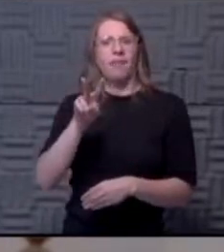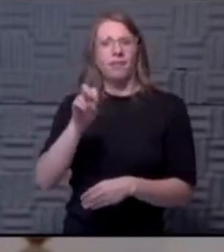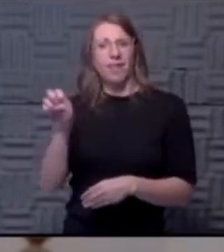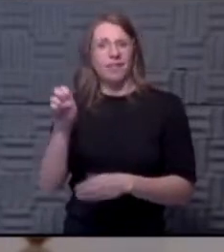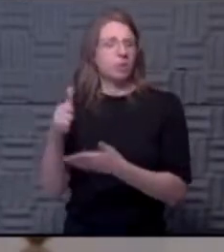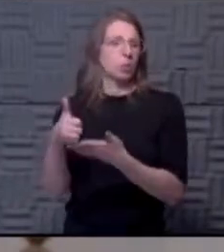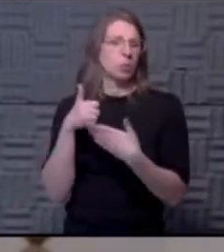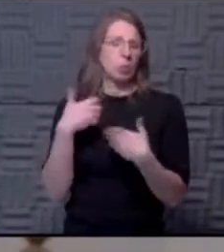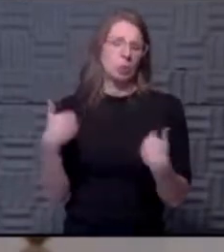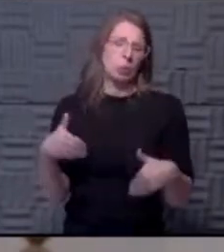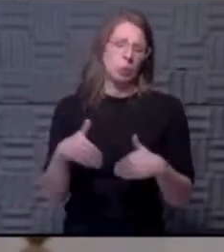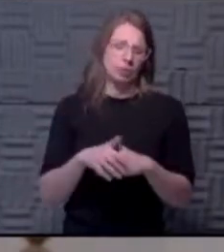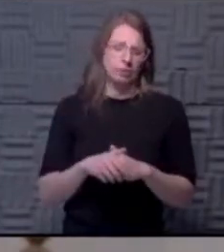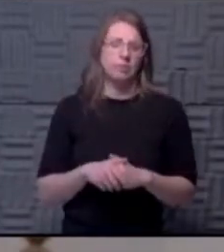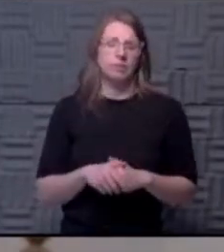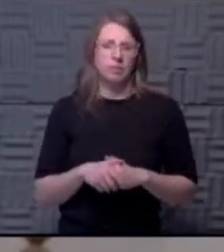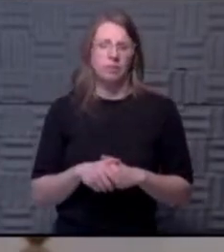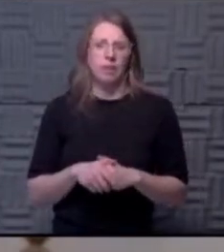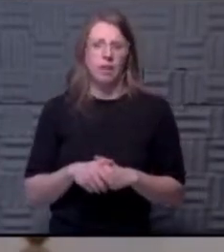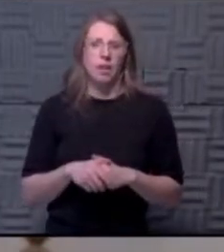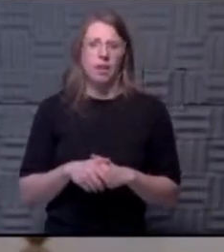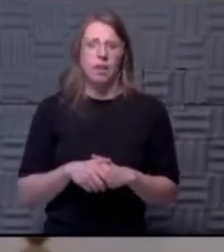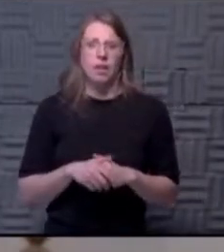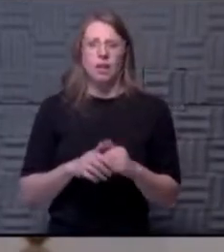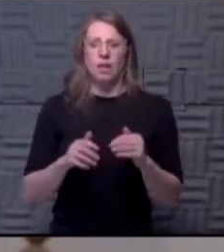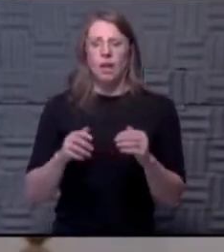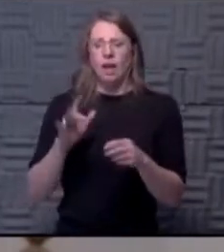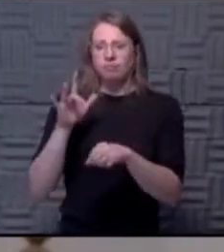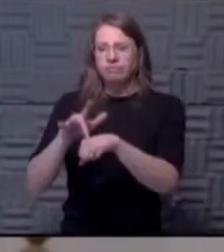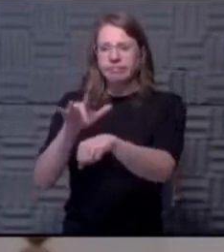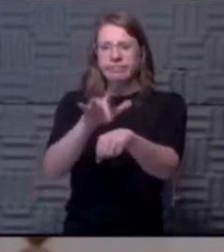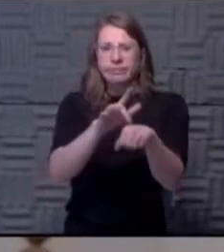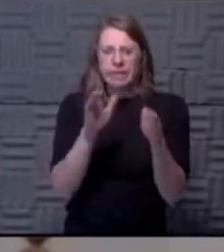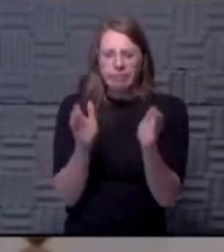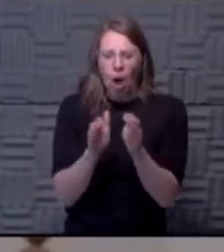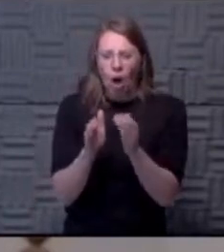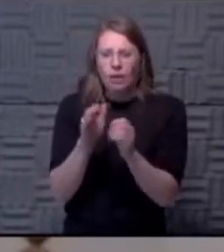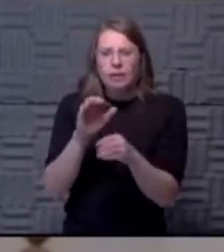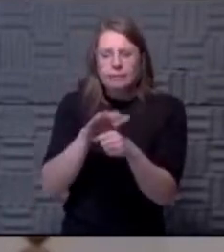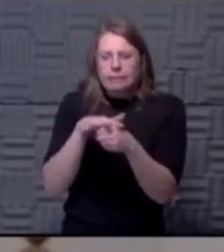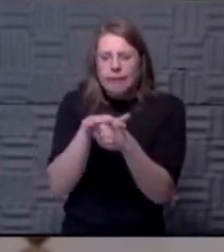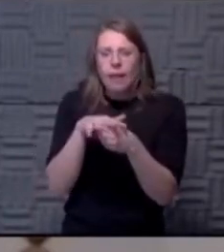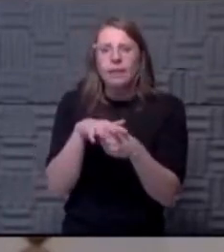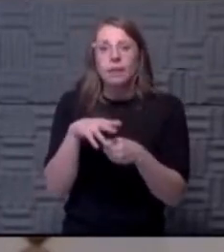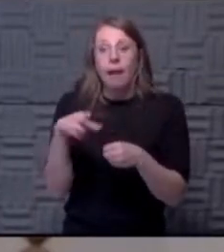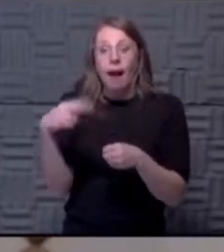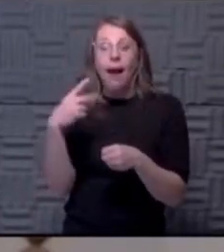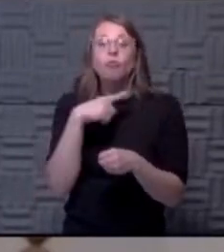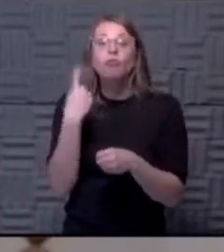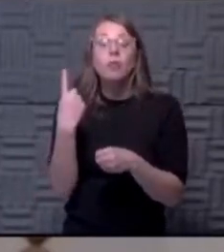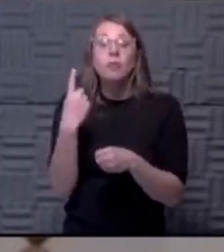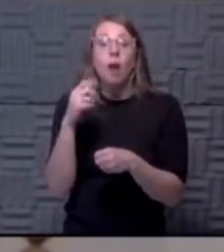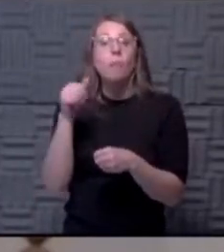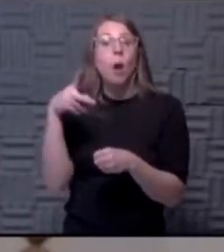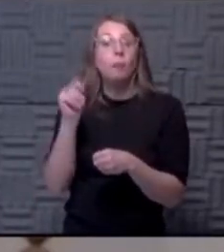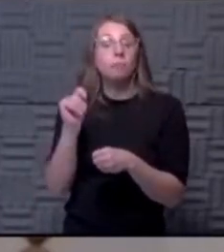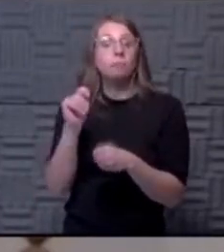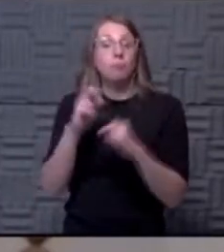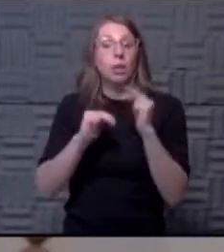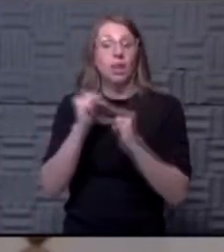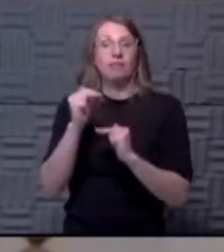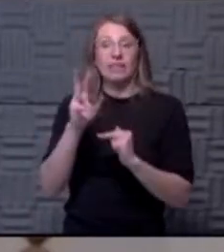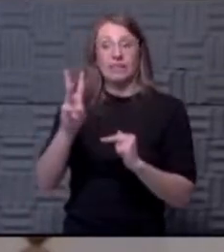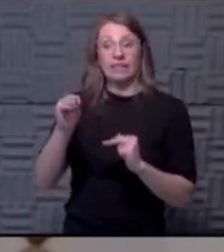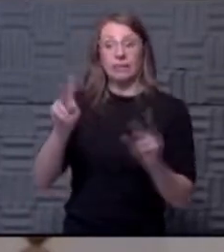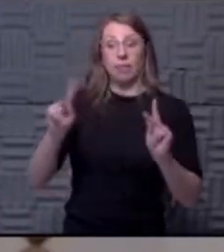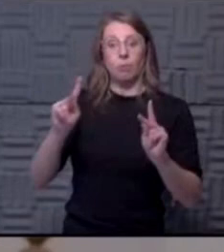and others, to do what I would call smaller sites. You know, if we can get into a high-risk apartment building, for example, that has 60